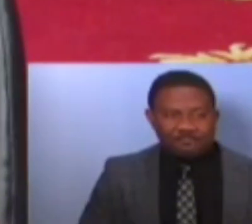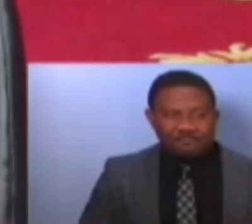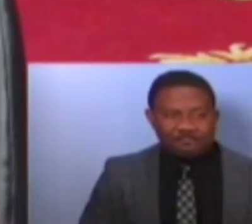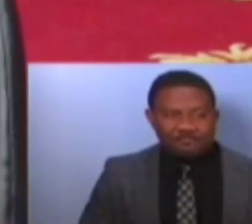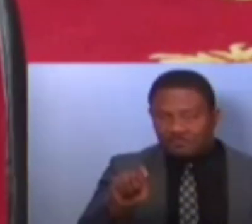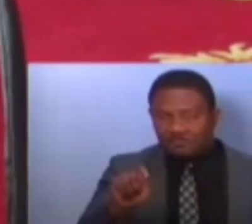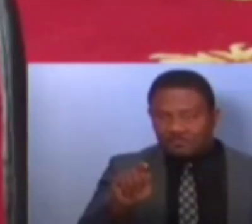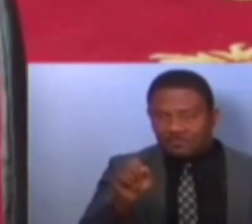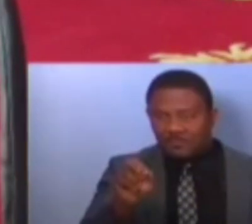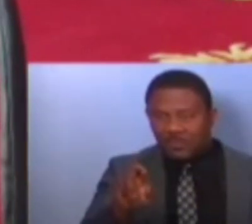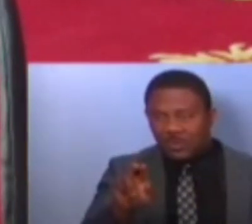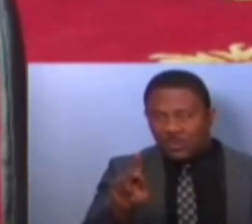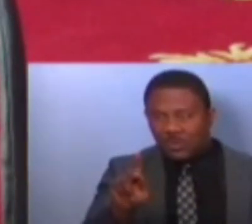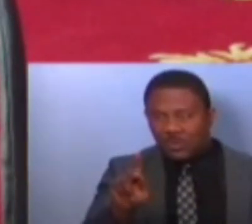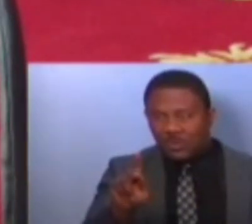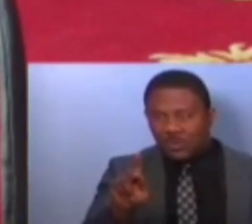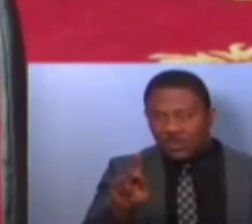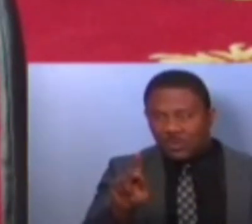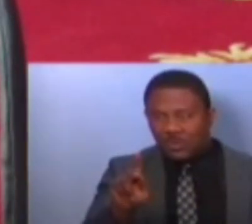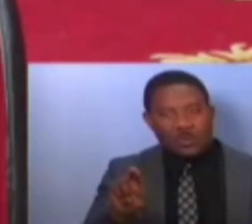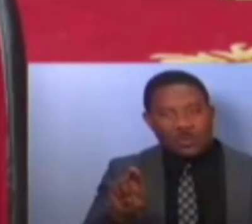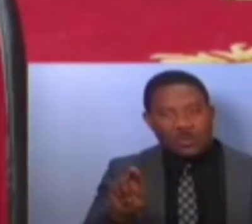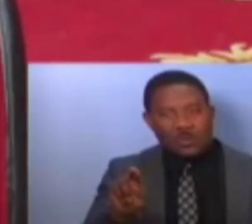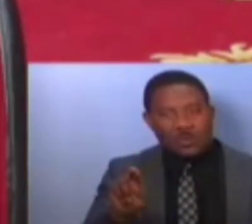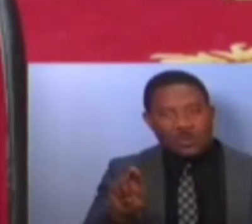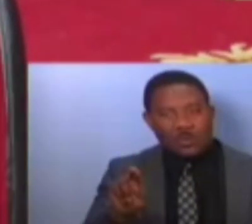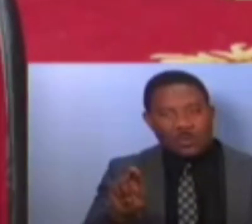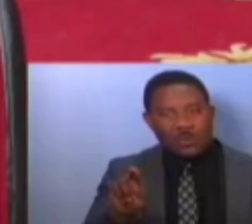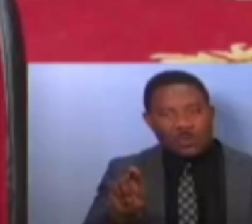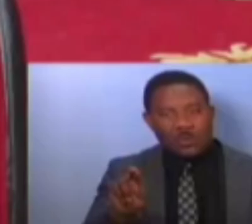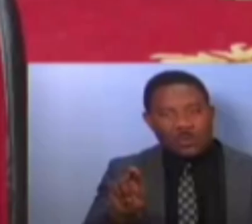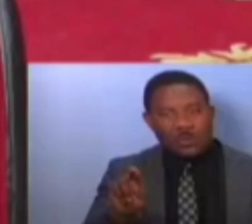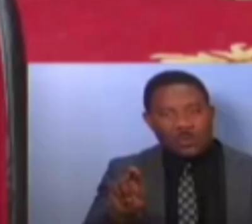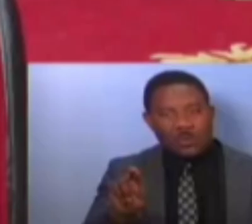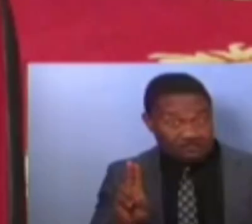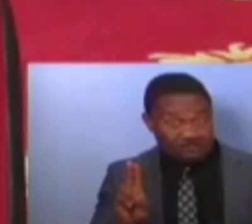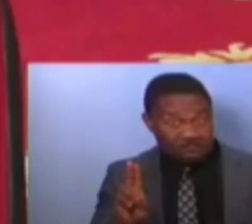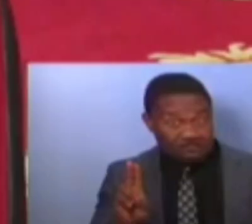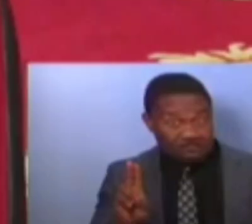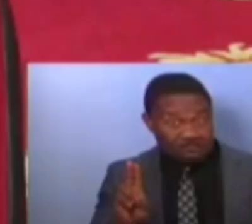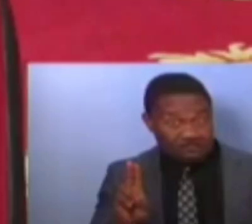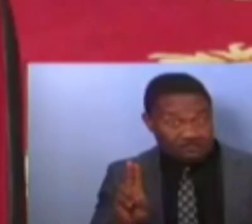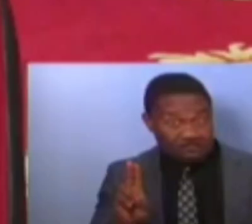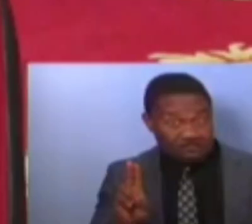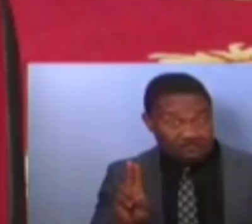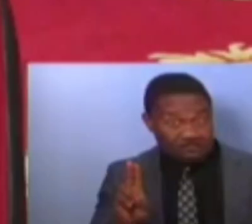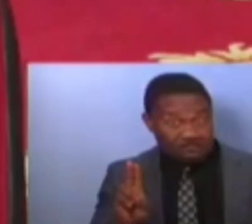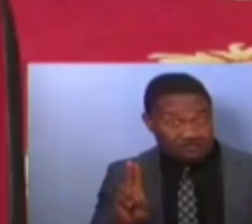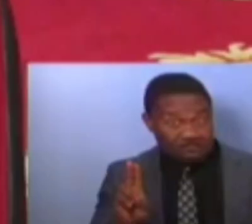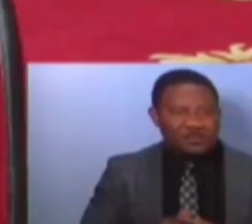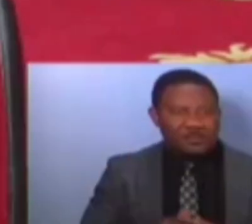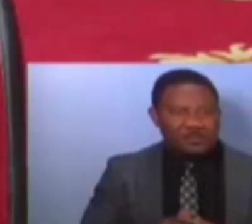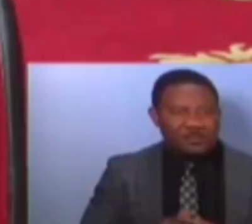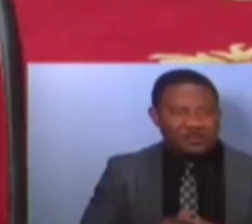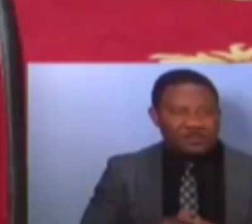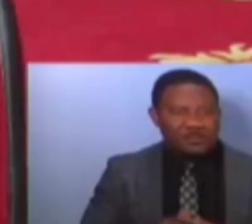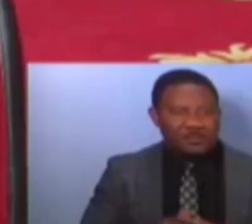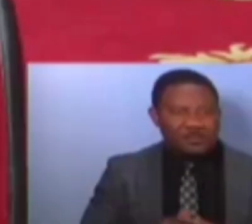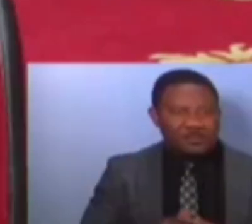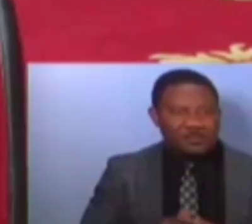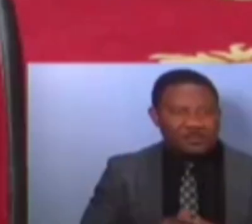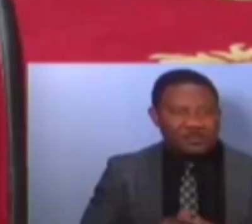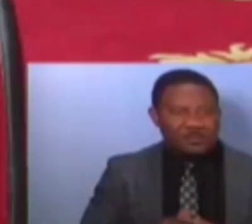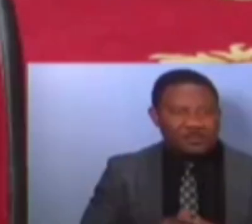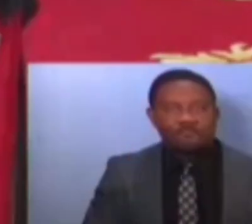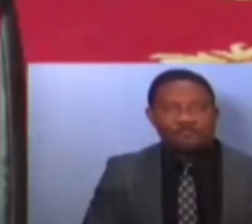Tokonu, to proceed to the days for the administration of